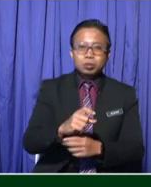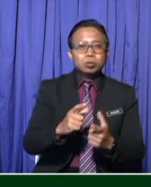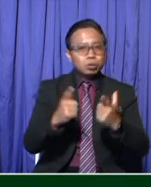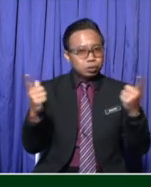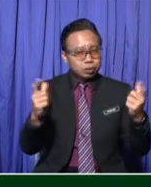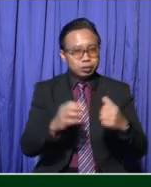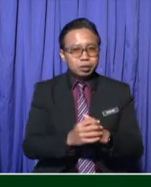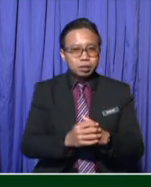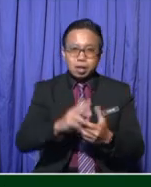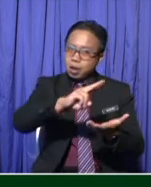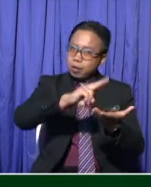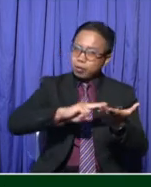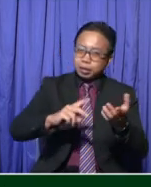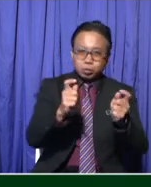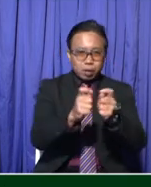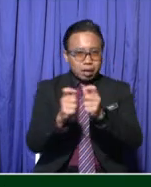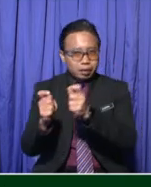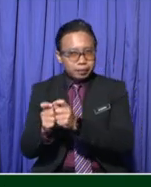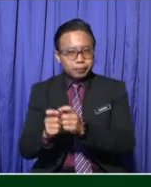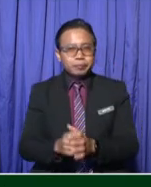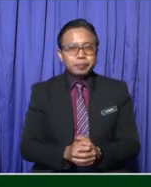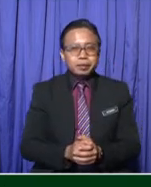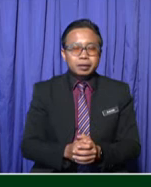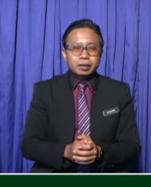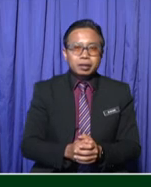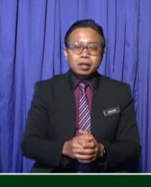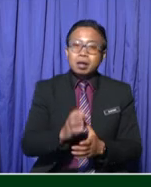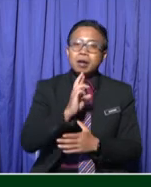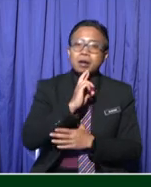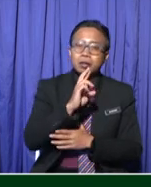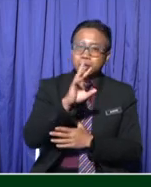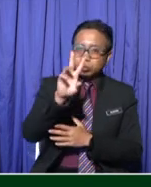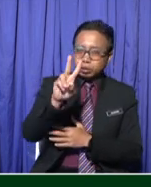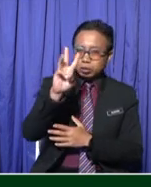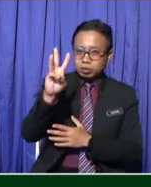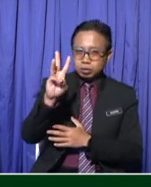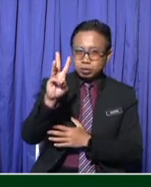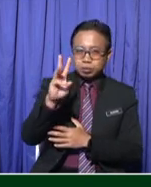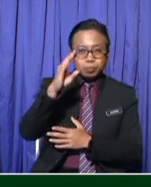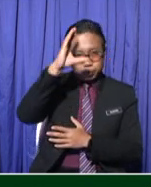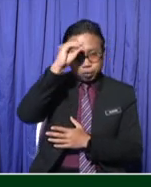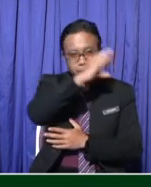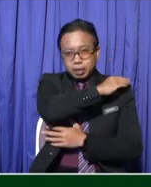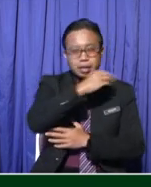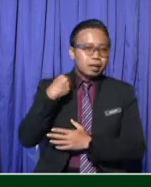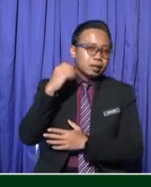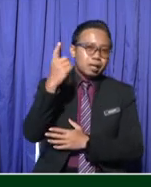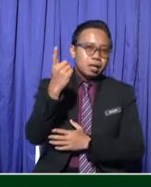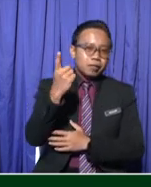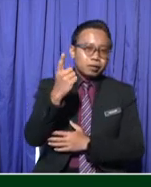Let us read together. There are 26 boys and 11 girls in 6E